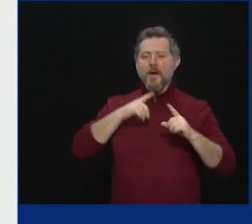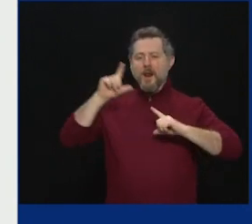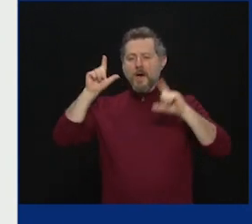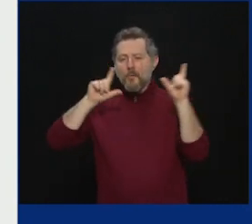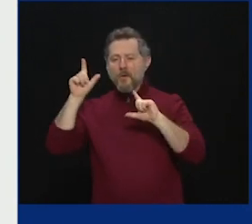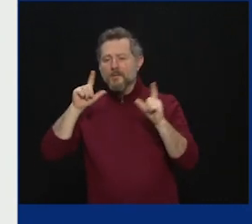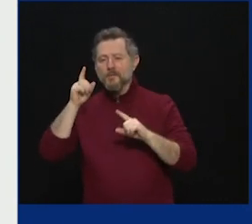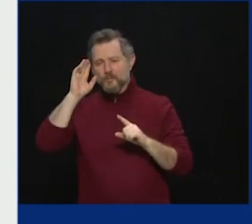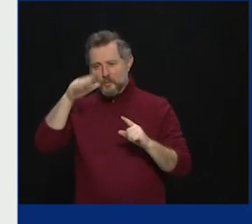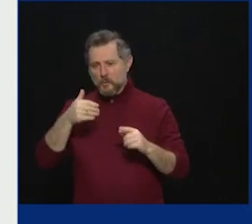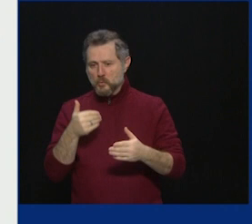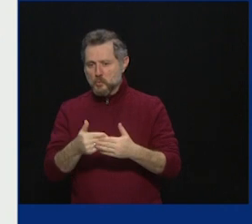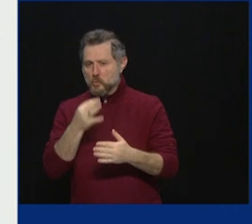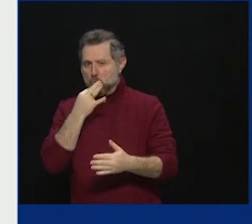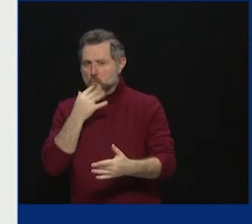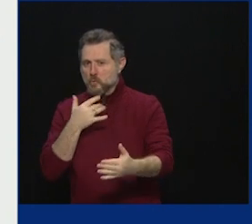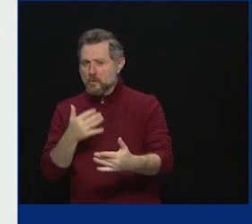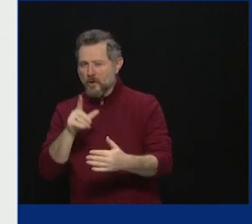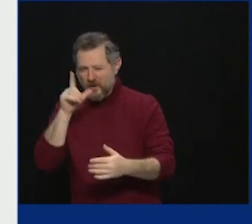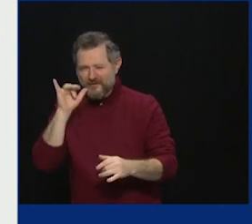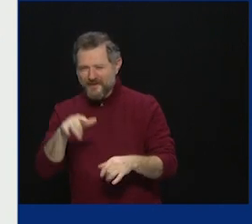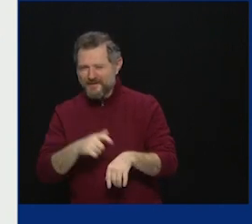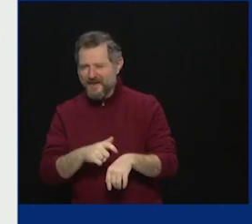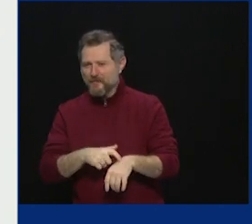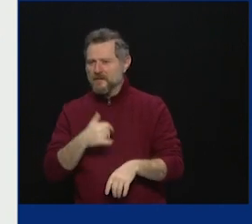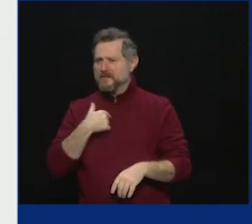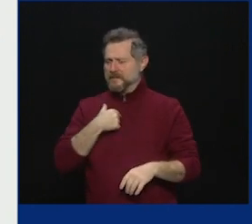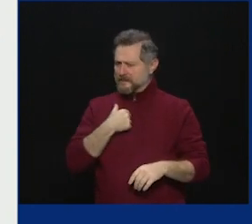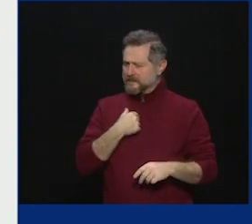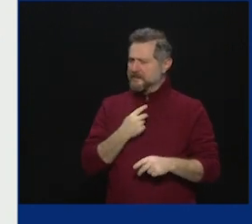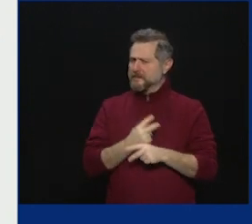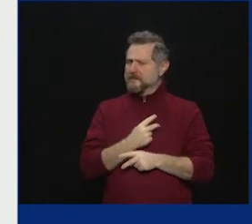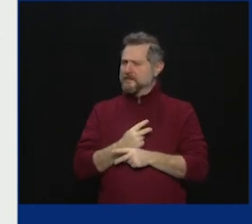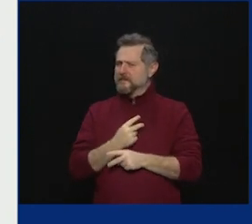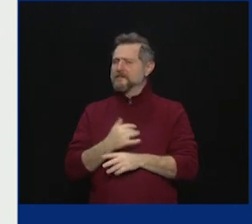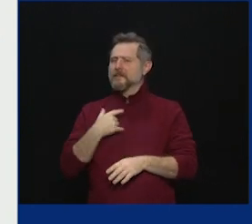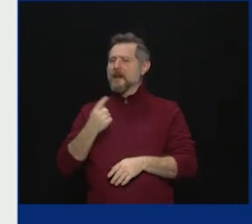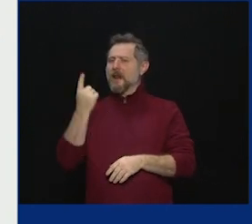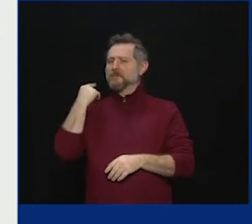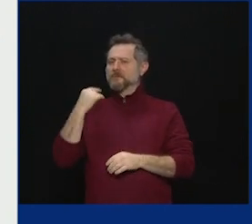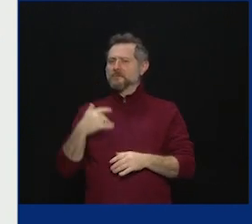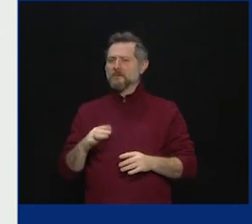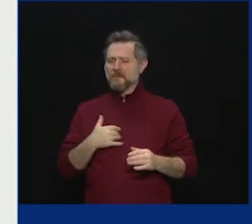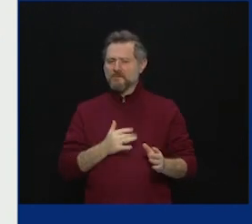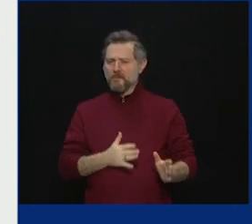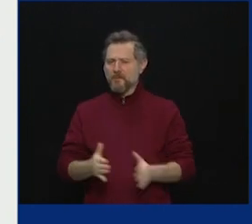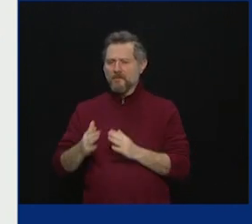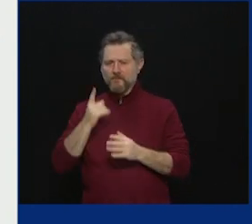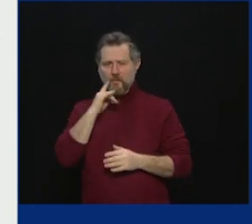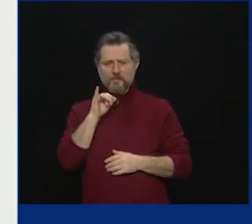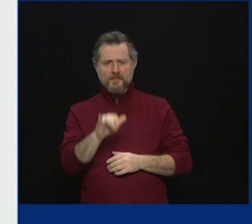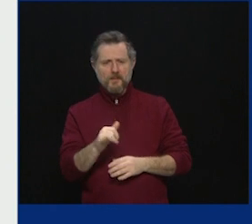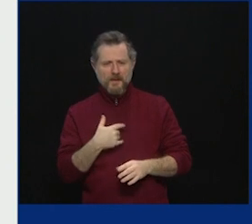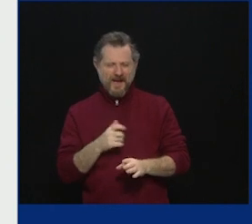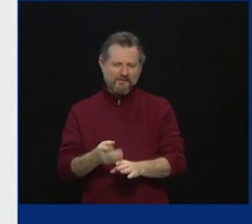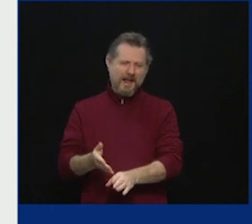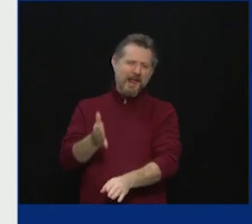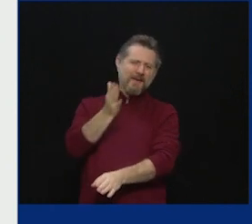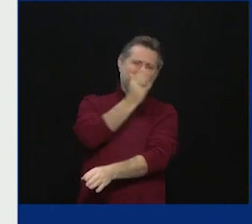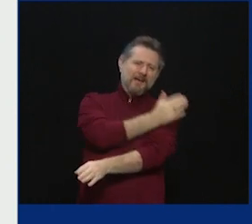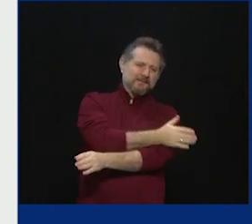stores and the costumes, and I thought this is a reminder of what happened last year. So I wanted to address that early on so people could